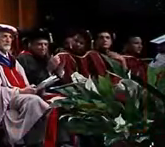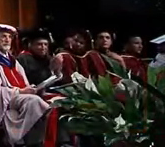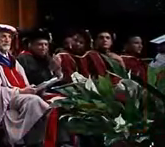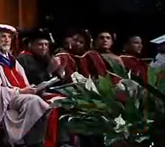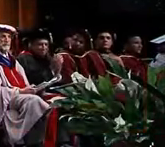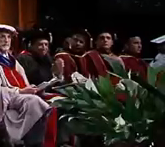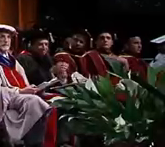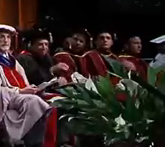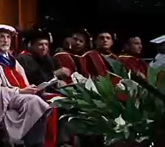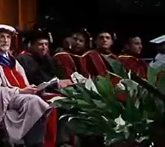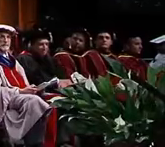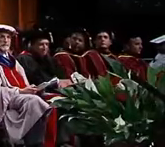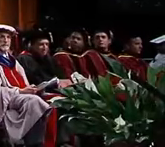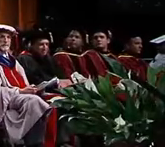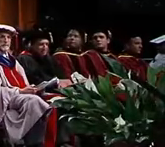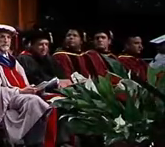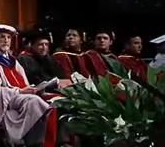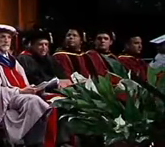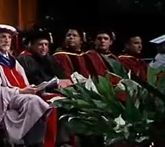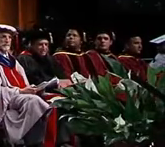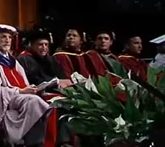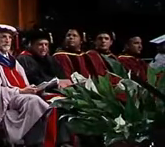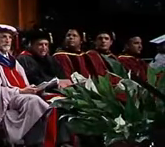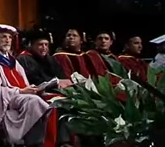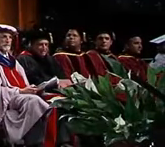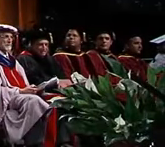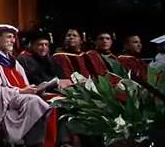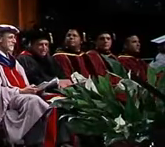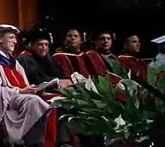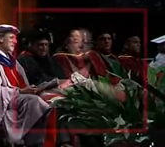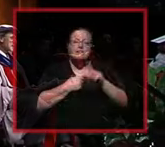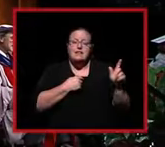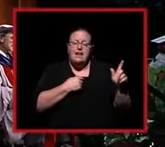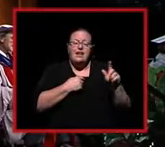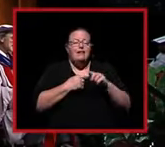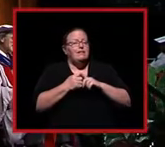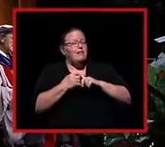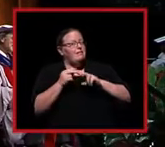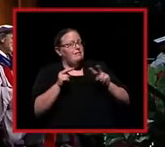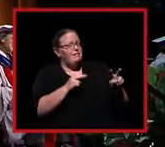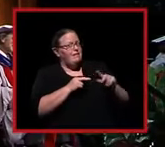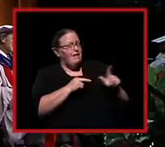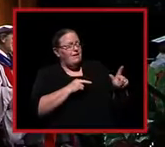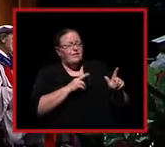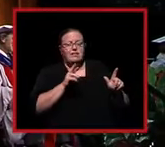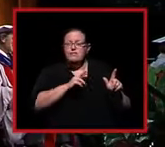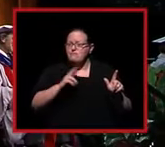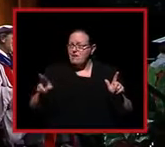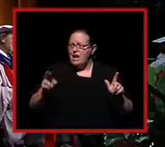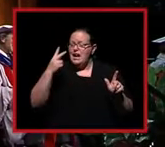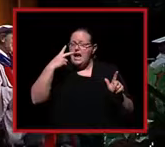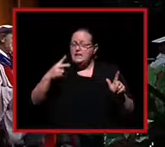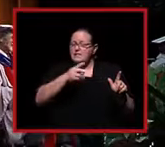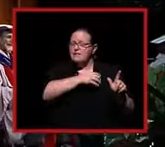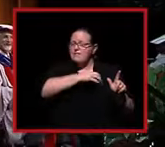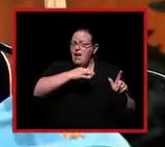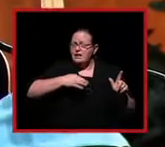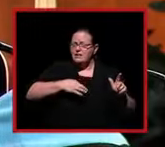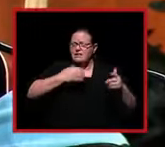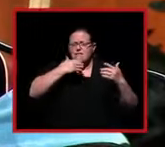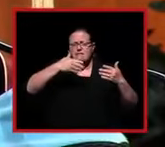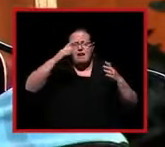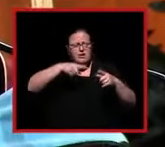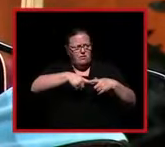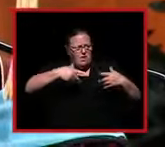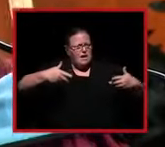I'm looking to my left and to my right. I see some faculty members. Thank God you're here with us today. Let's